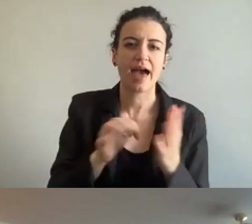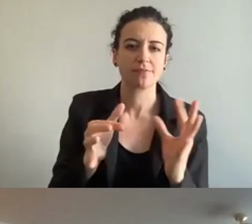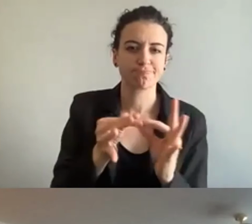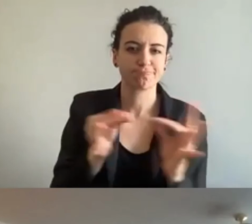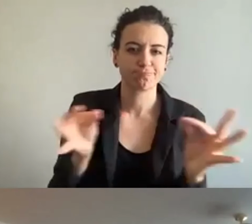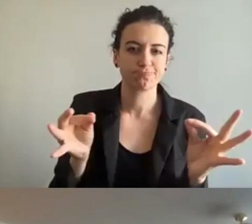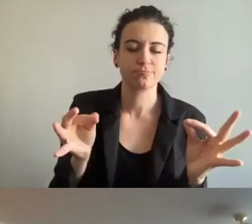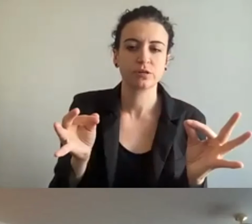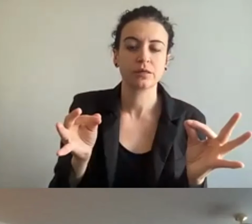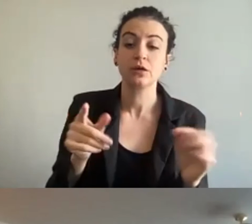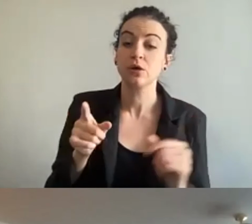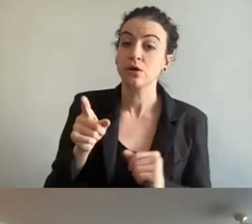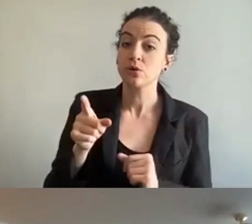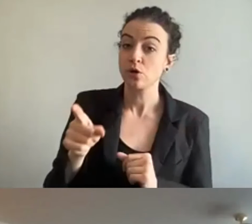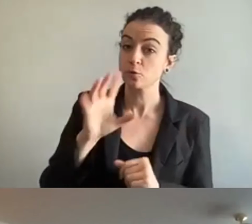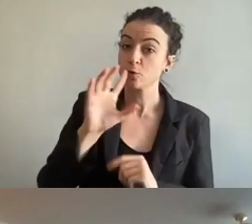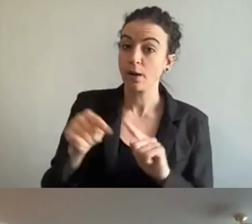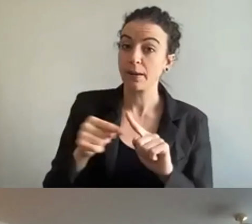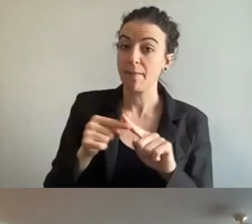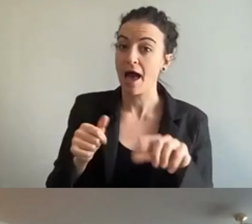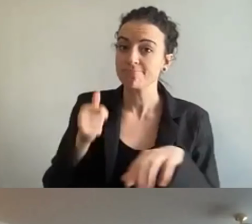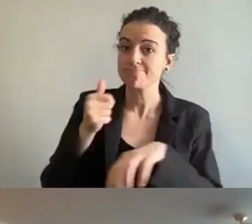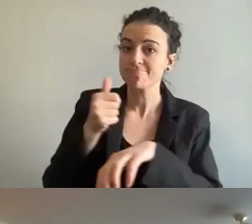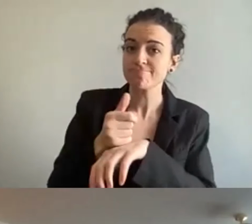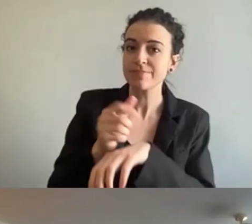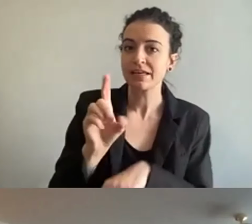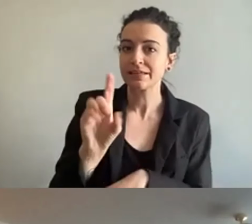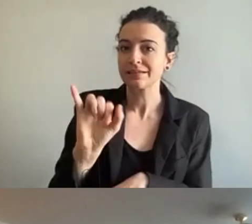talking about built-in digital assistants like Alexa and Siri?